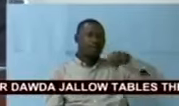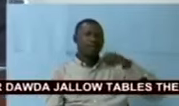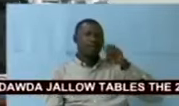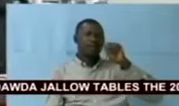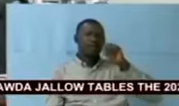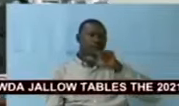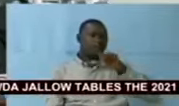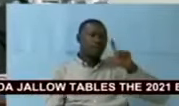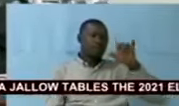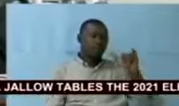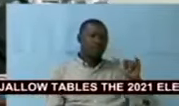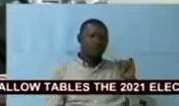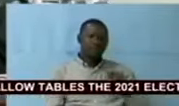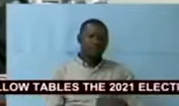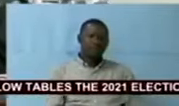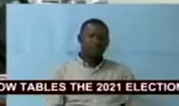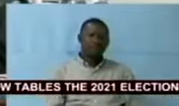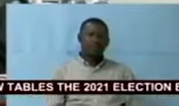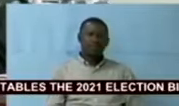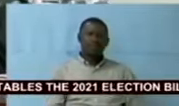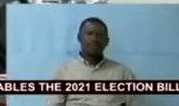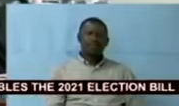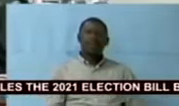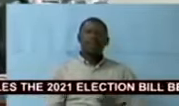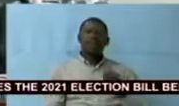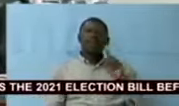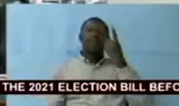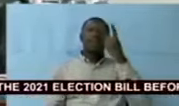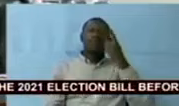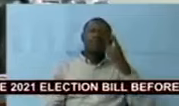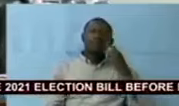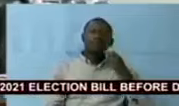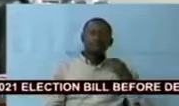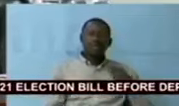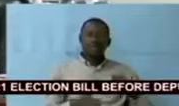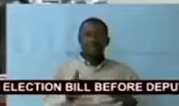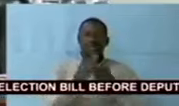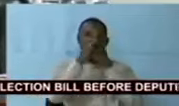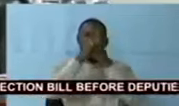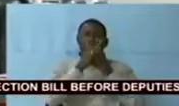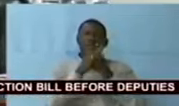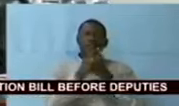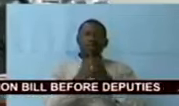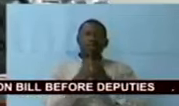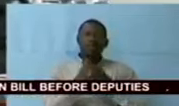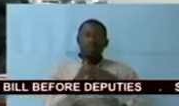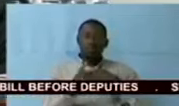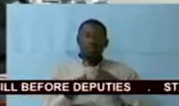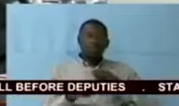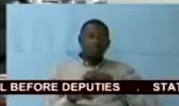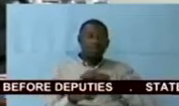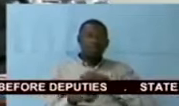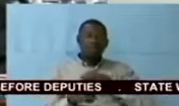The first attempt was even at my house. Which